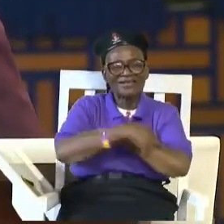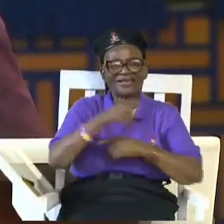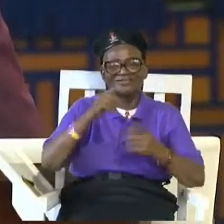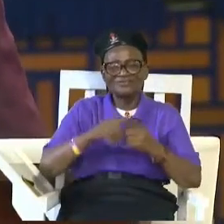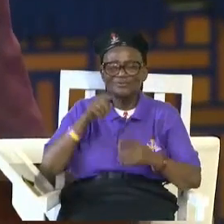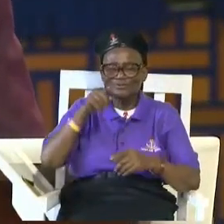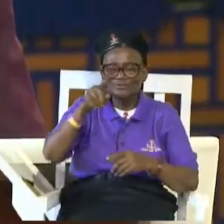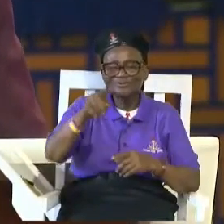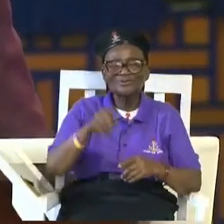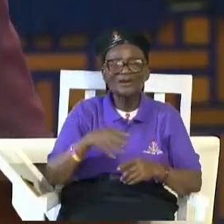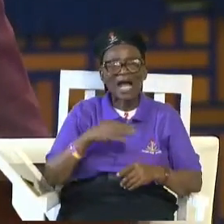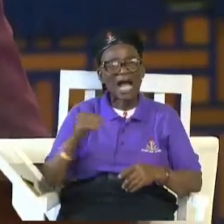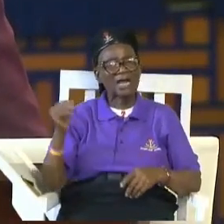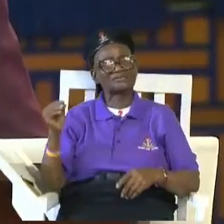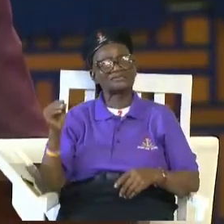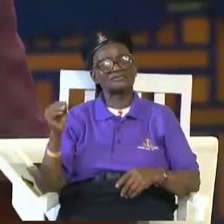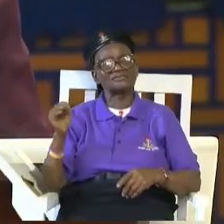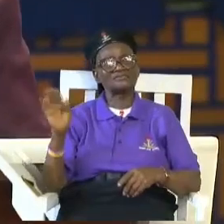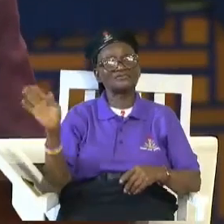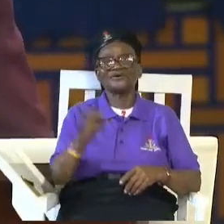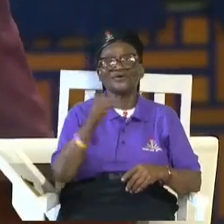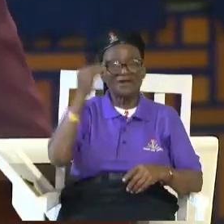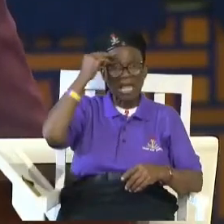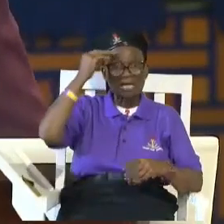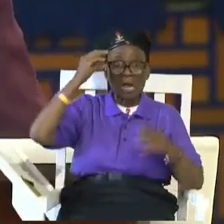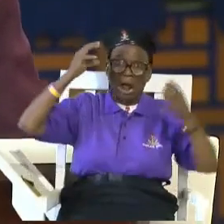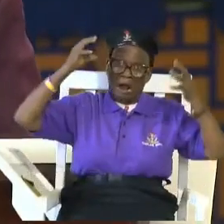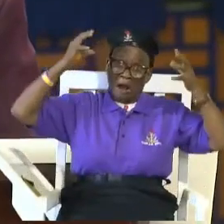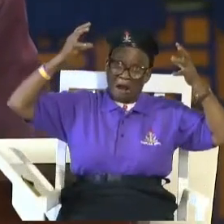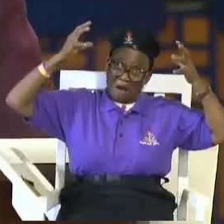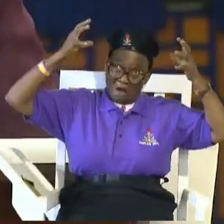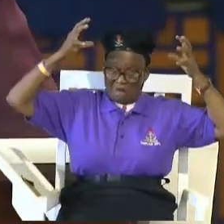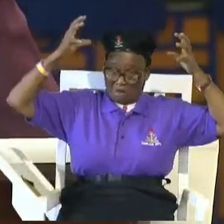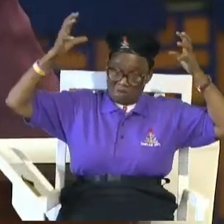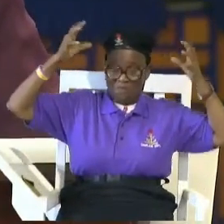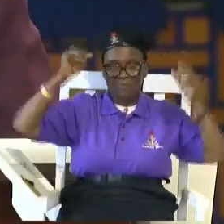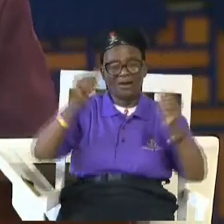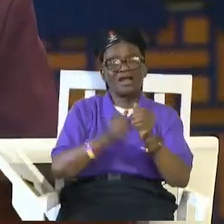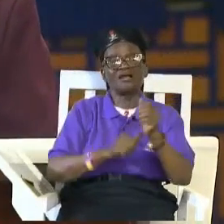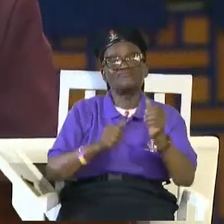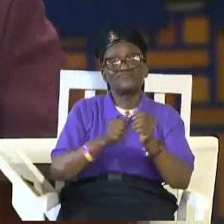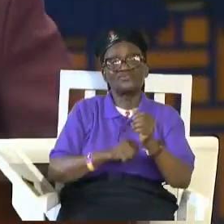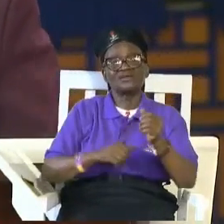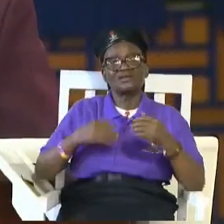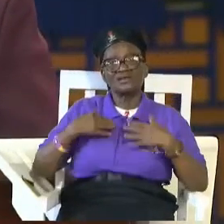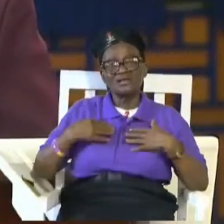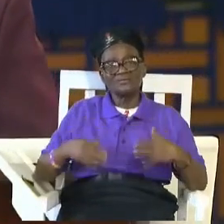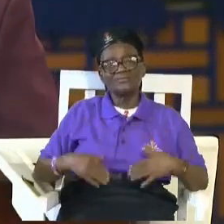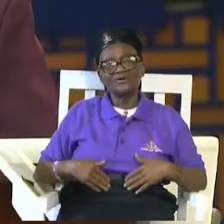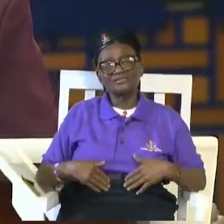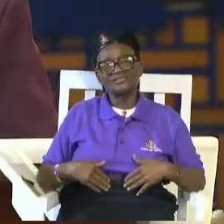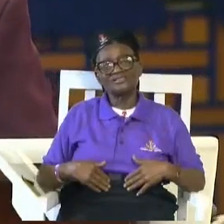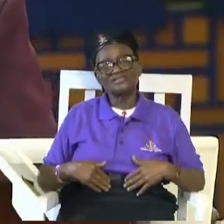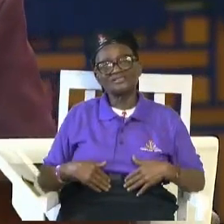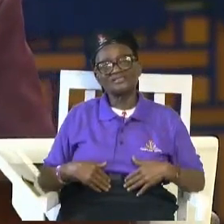And your head is swelling. Everybody